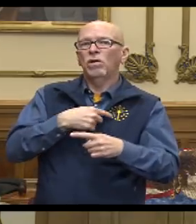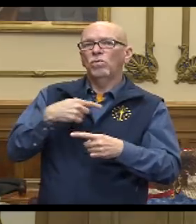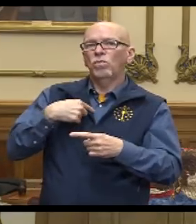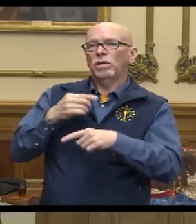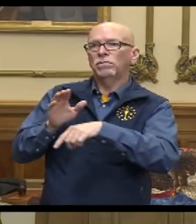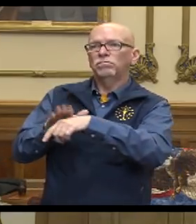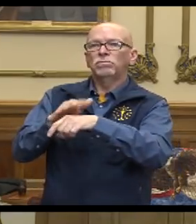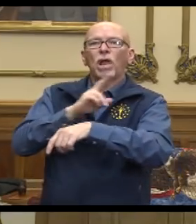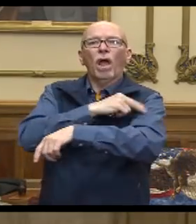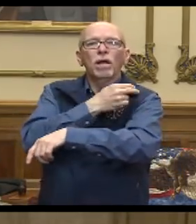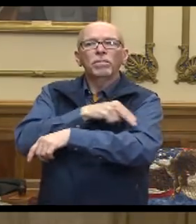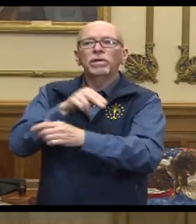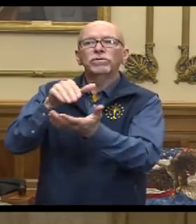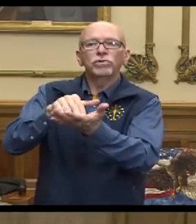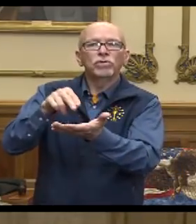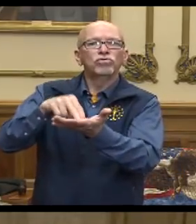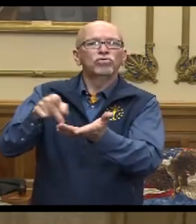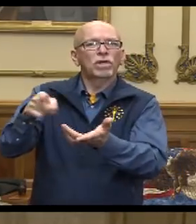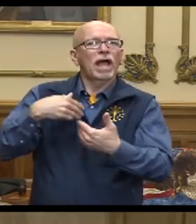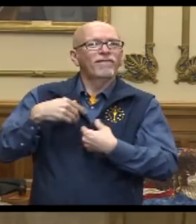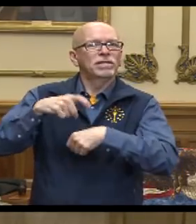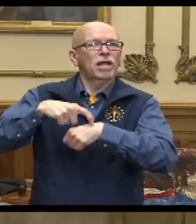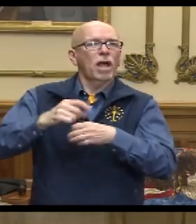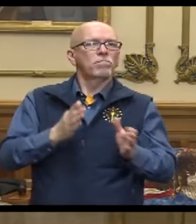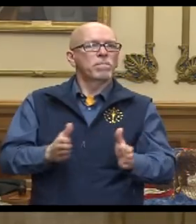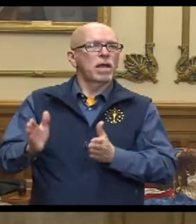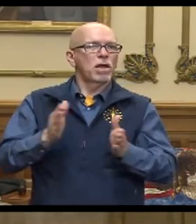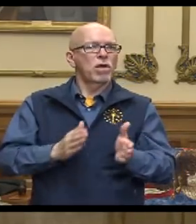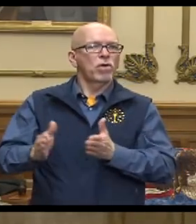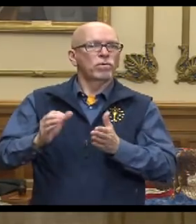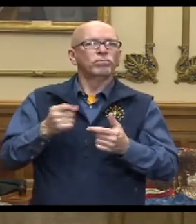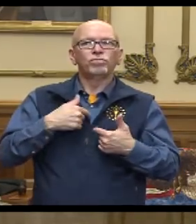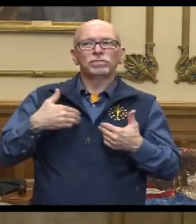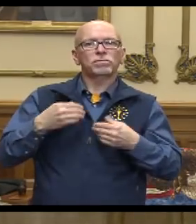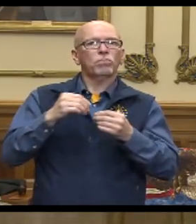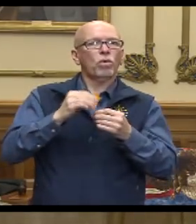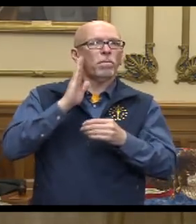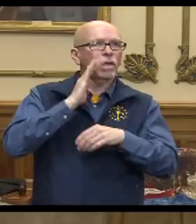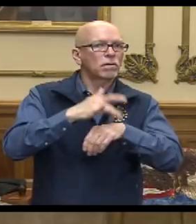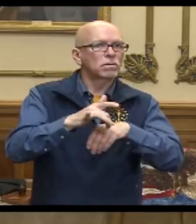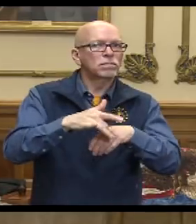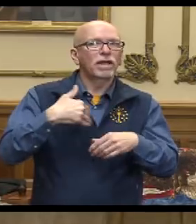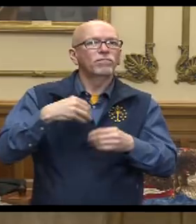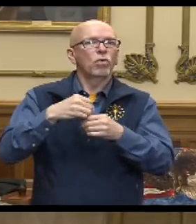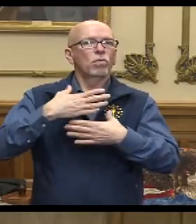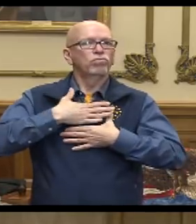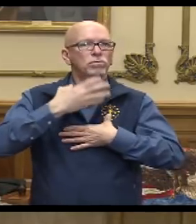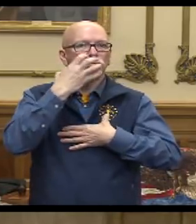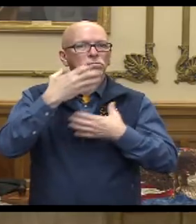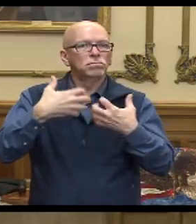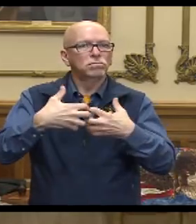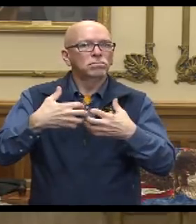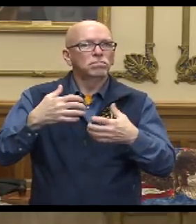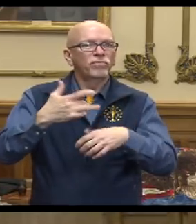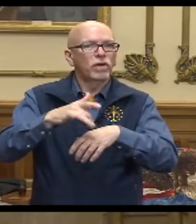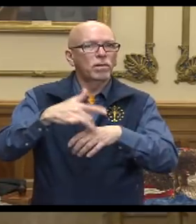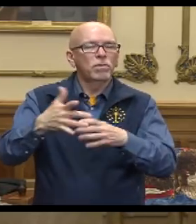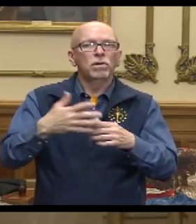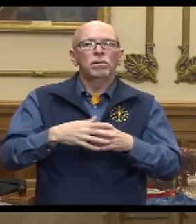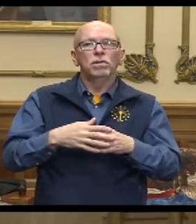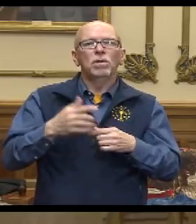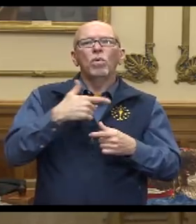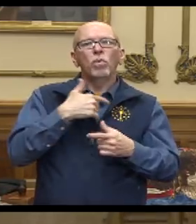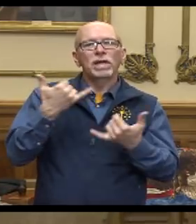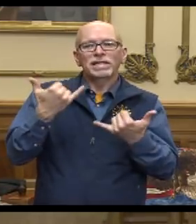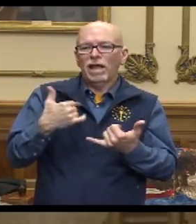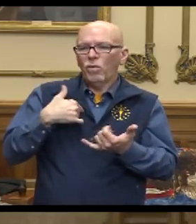and our healthcare providers time to prepare so that we have more hospital beds, we have more ventilators, and honestly, we just know more